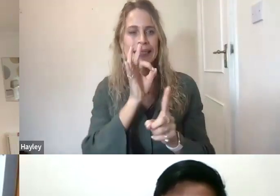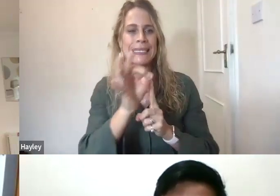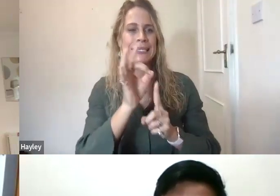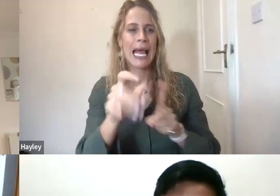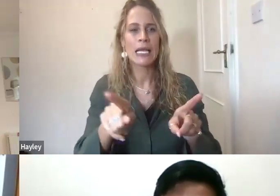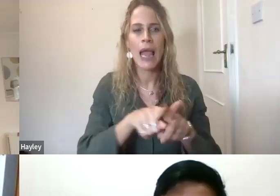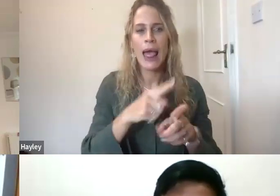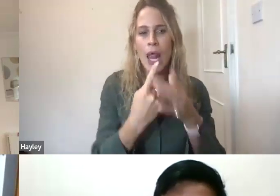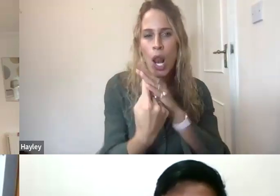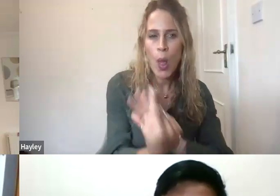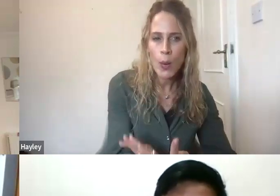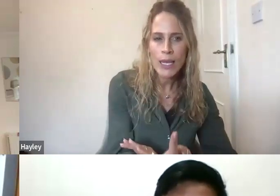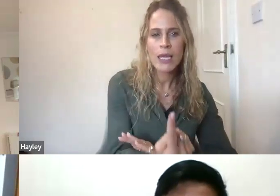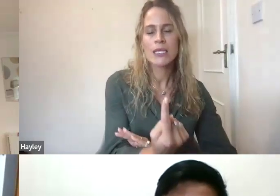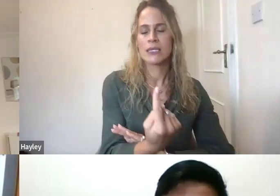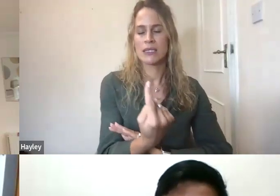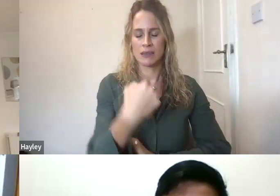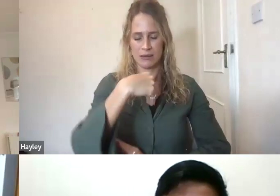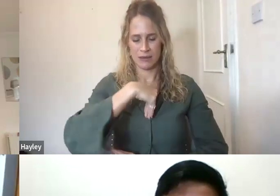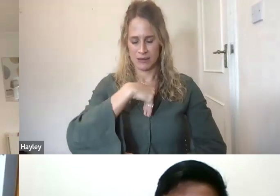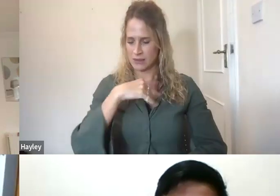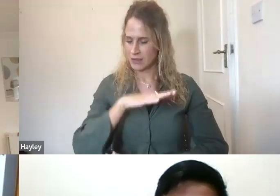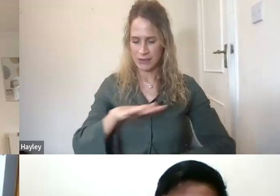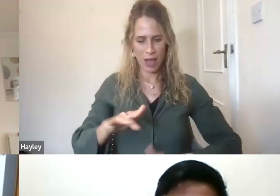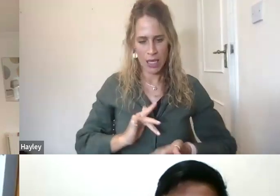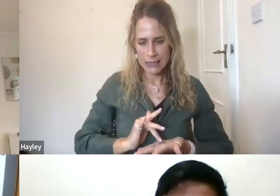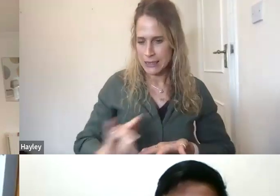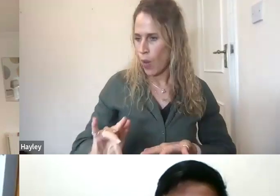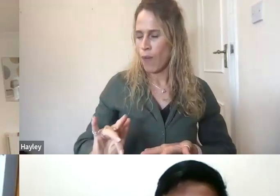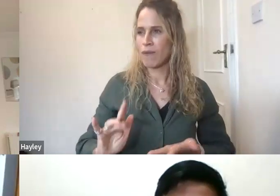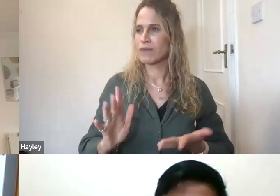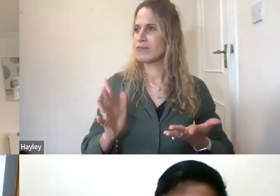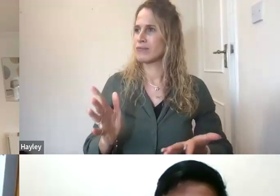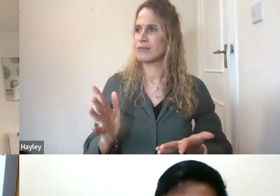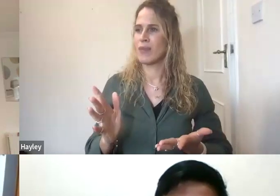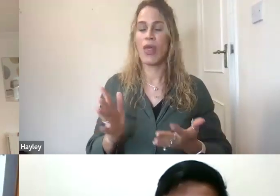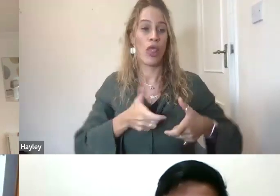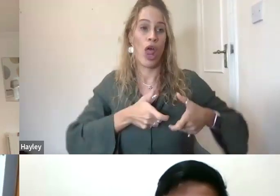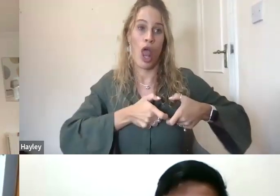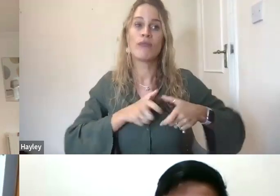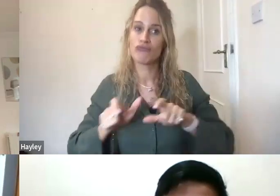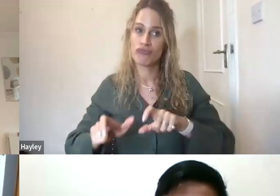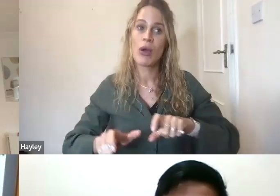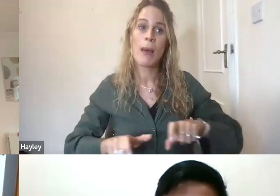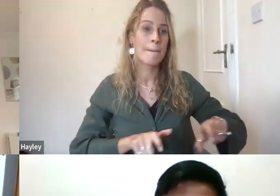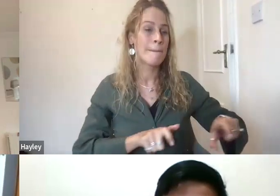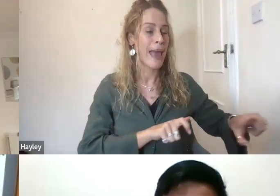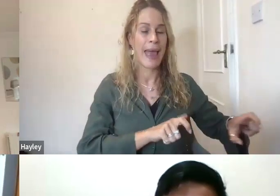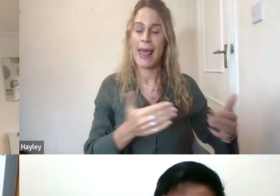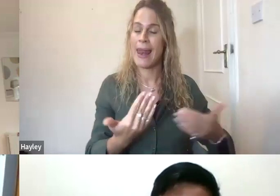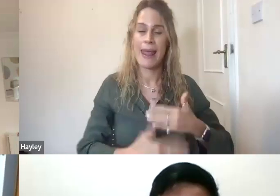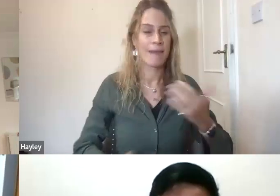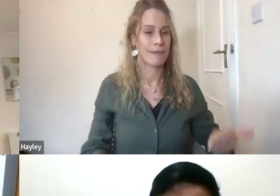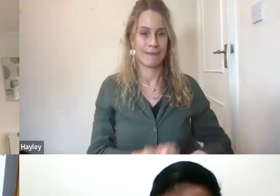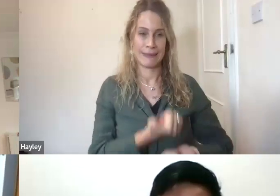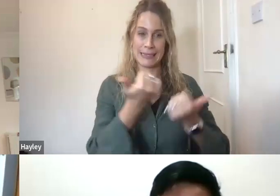the loneliness that is undissolved by anything at all, the love that remains inexhaustible even